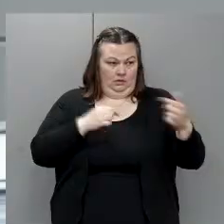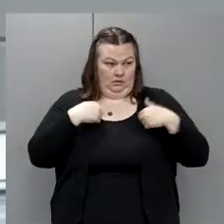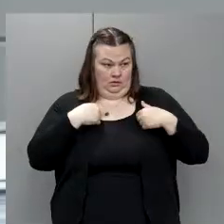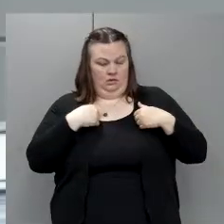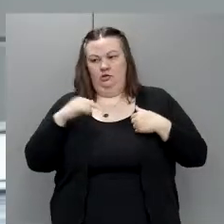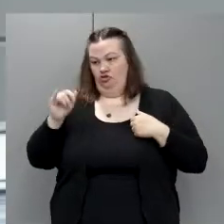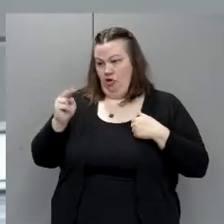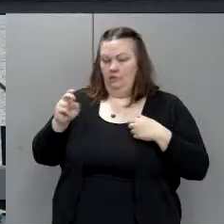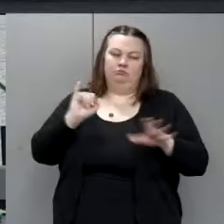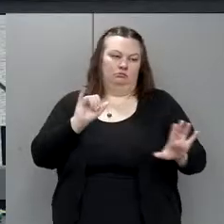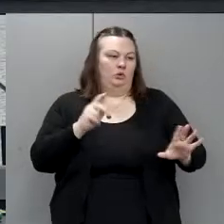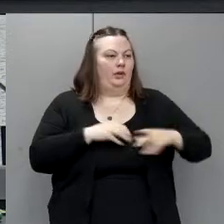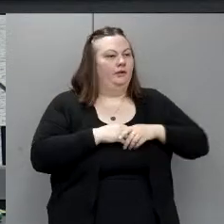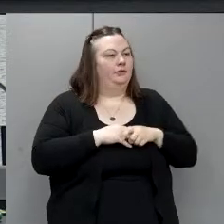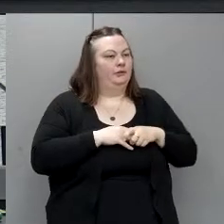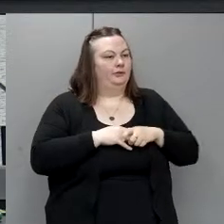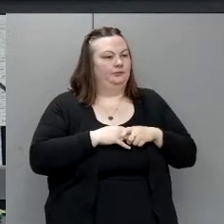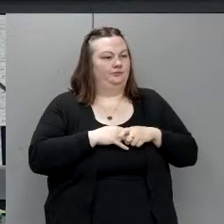John. Okay.